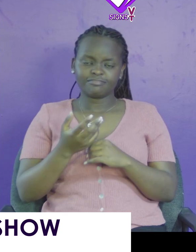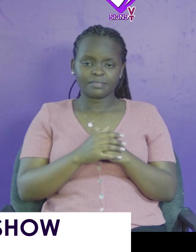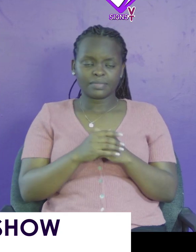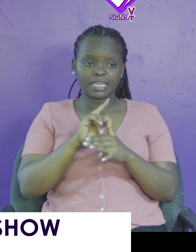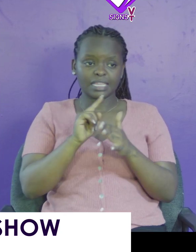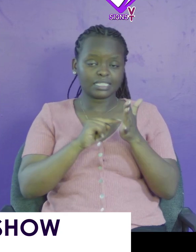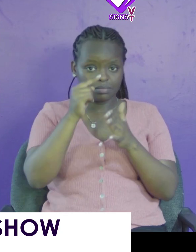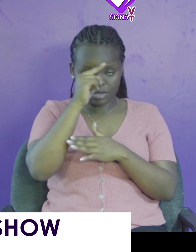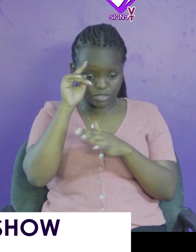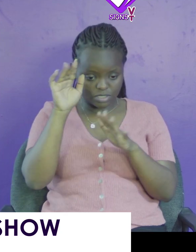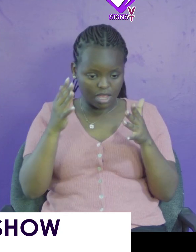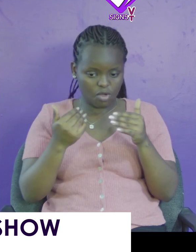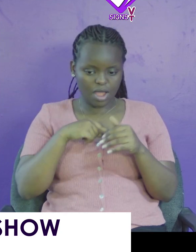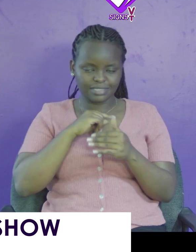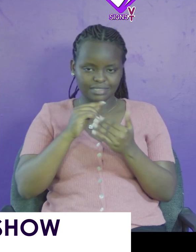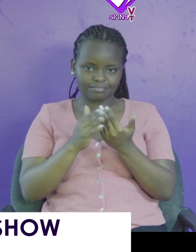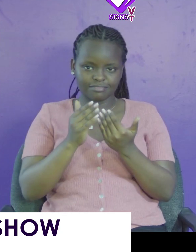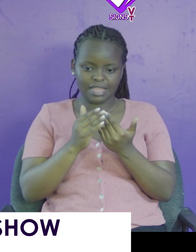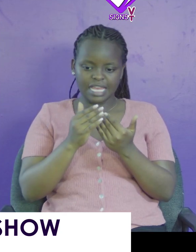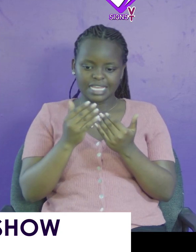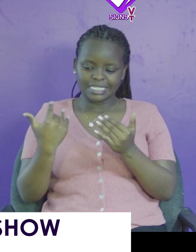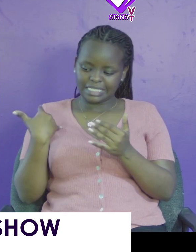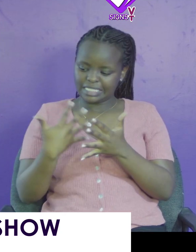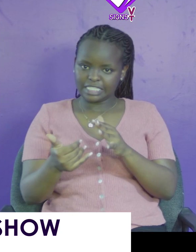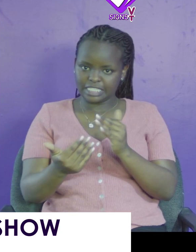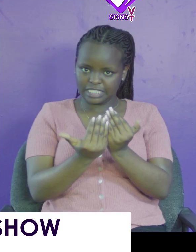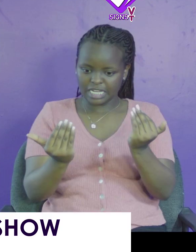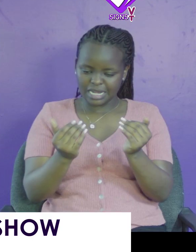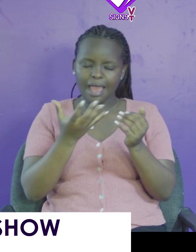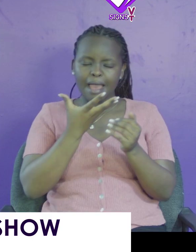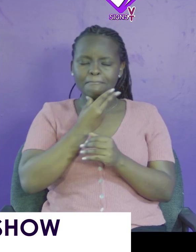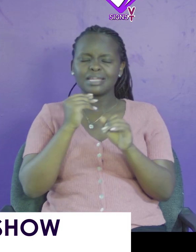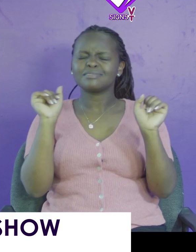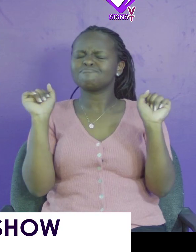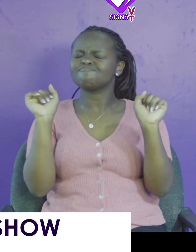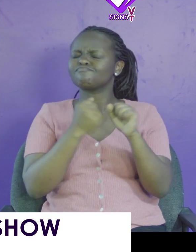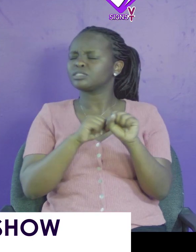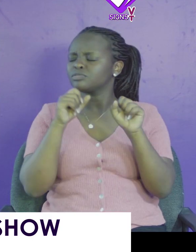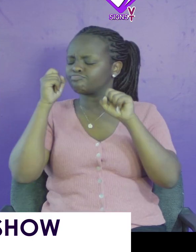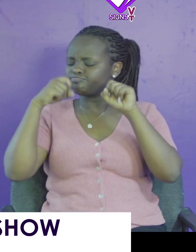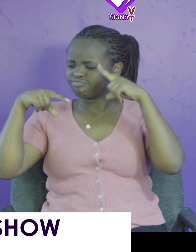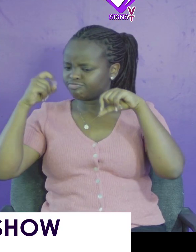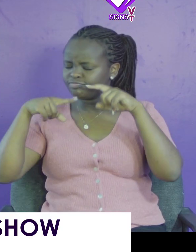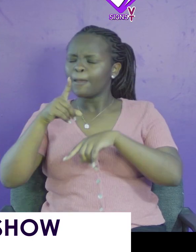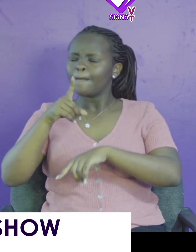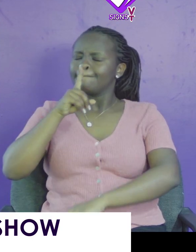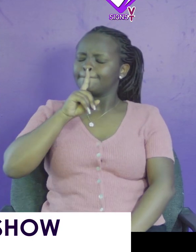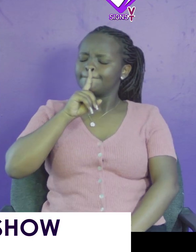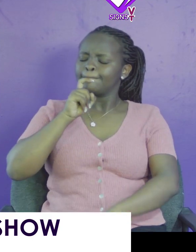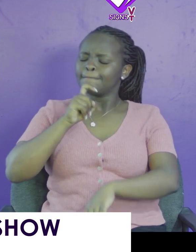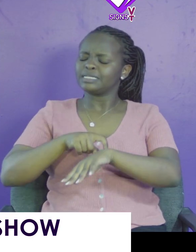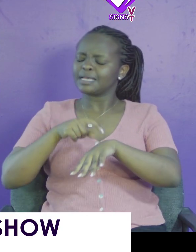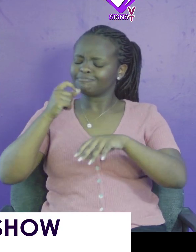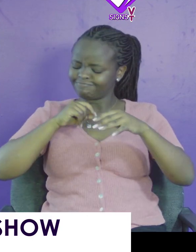is because of how we were brought up. Men, we were told to, a man, you cannot cry. Man, you're supposed to keep quiet. Even when you're bleeding inside, keep